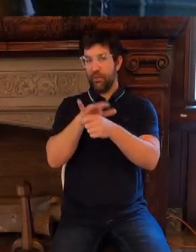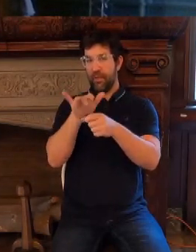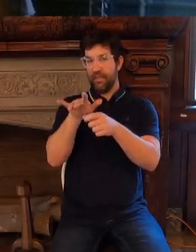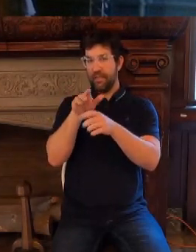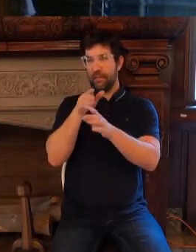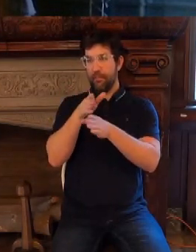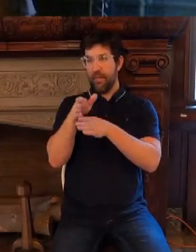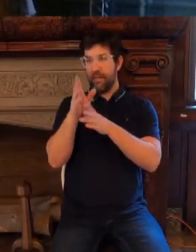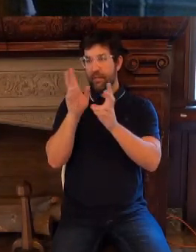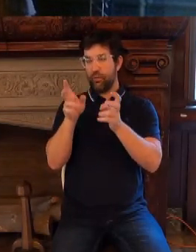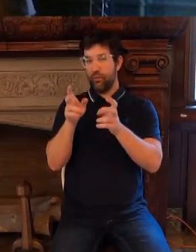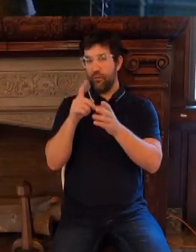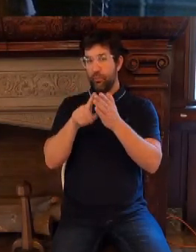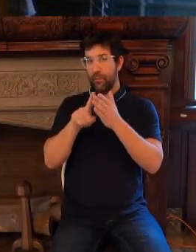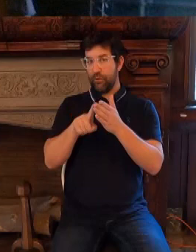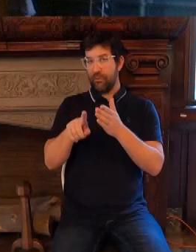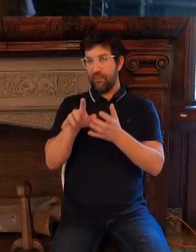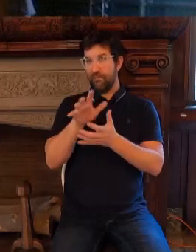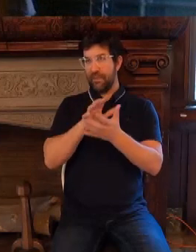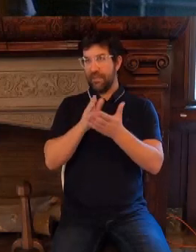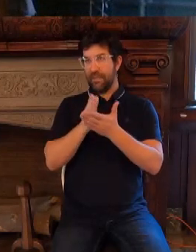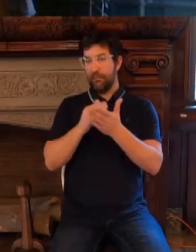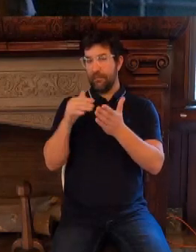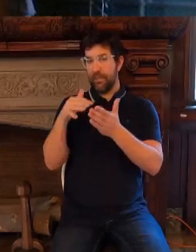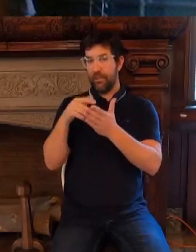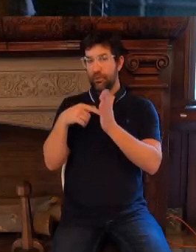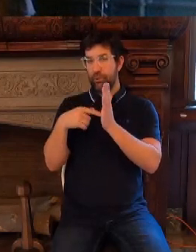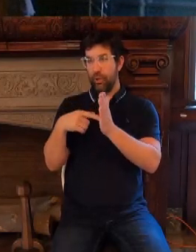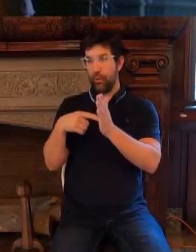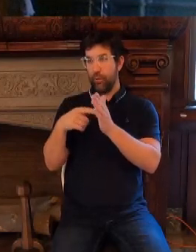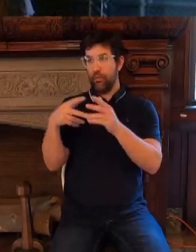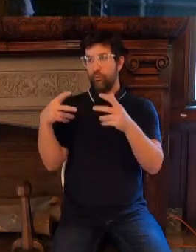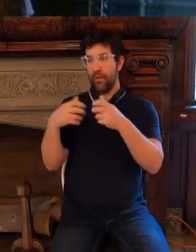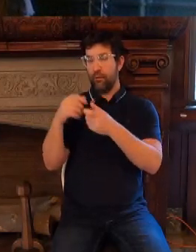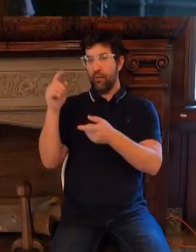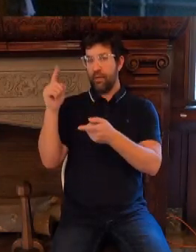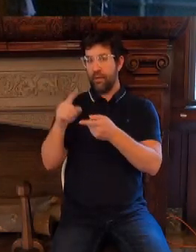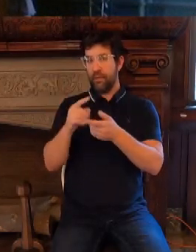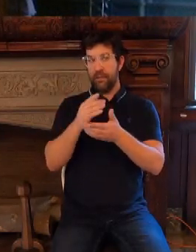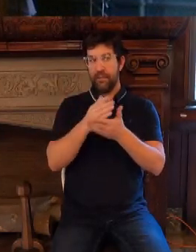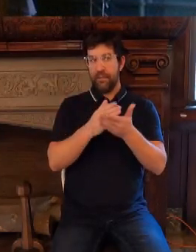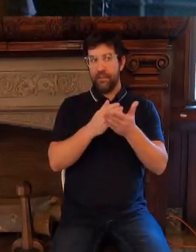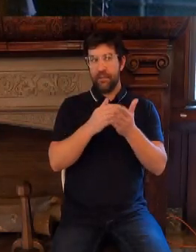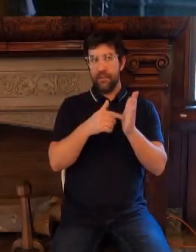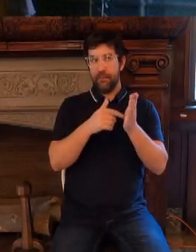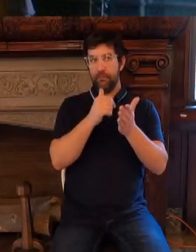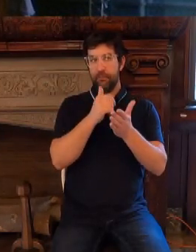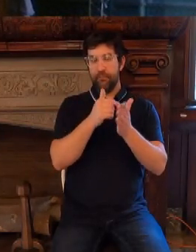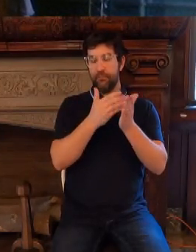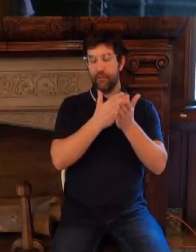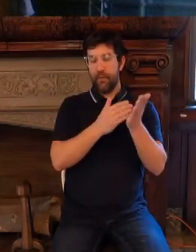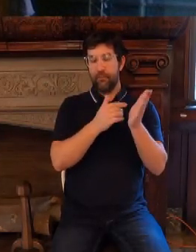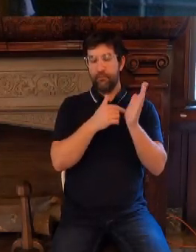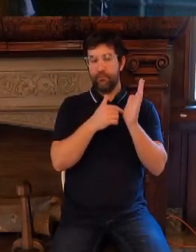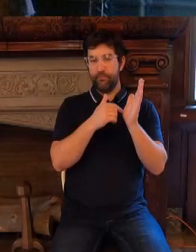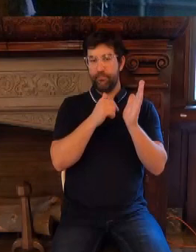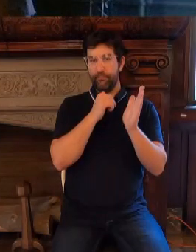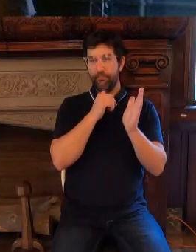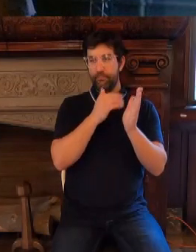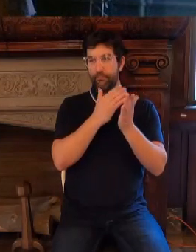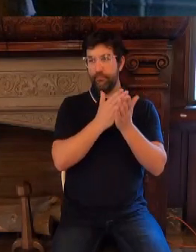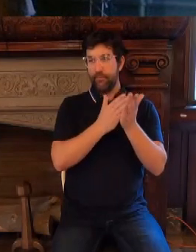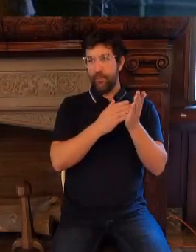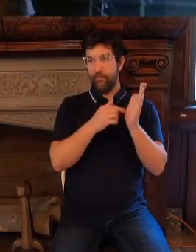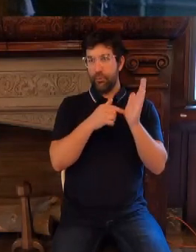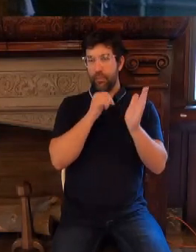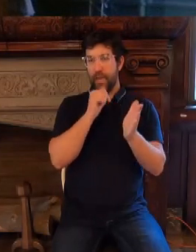And in terms of research, it's mixed. Some studies show that there is a crash reduction and some shows that there's not, which seems counterintuitive, but that it's very